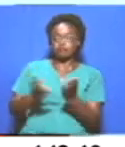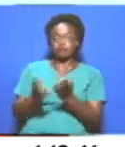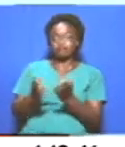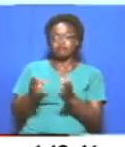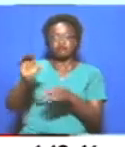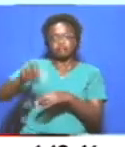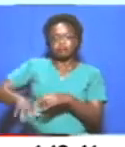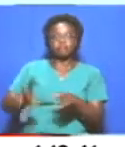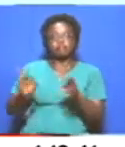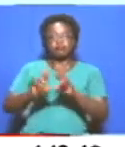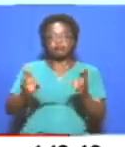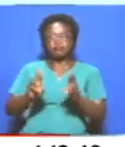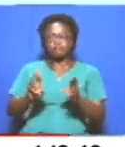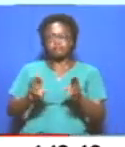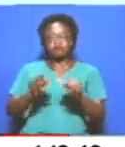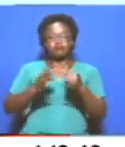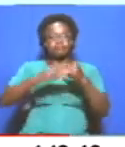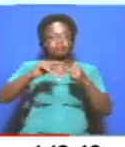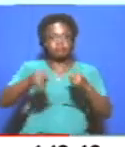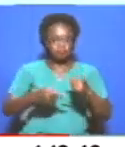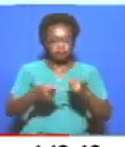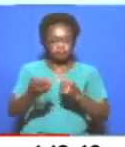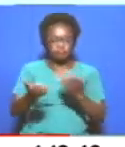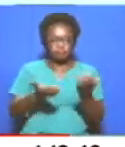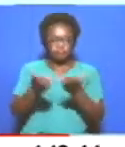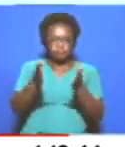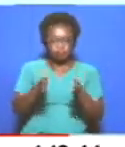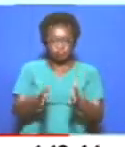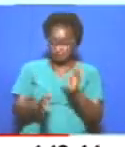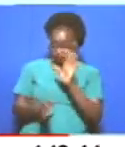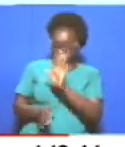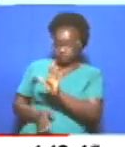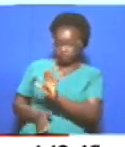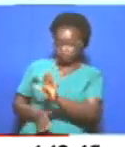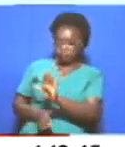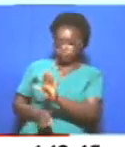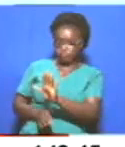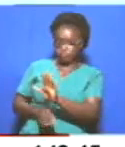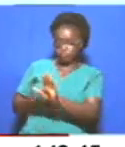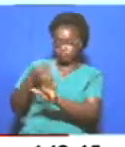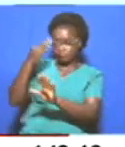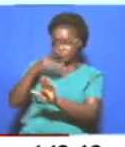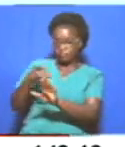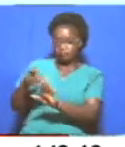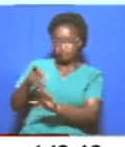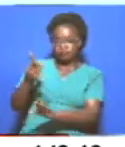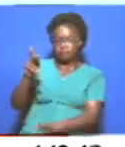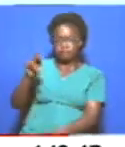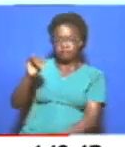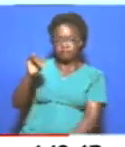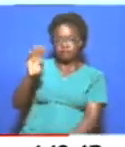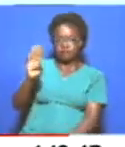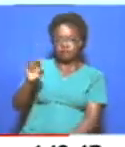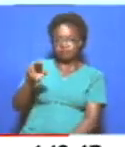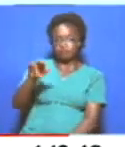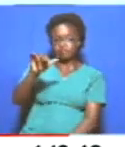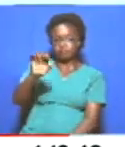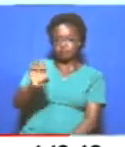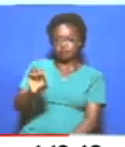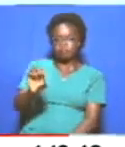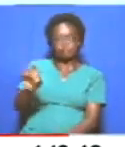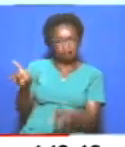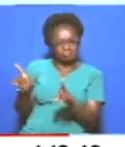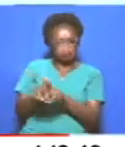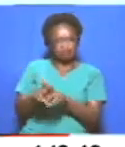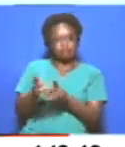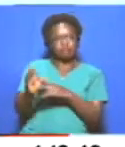We'll take about 8,000 traders. This phase of Kibuye will give you space, all